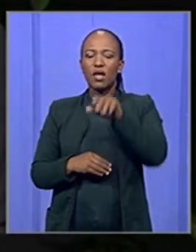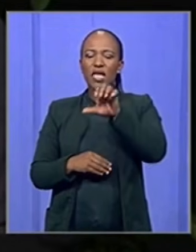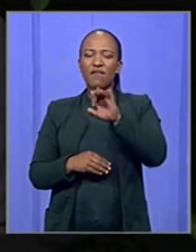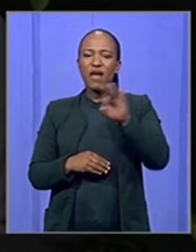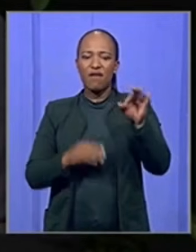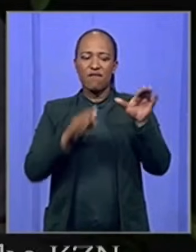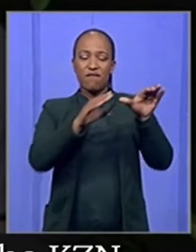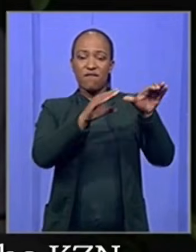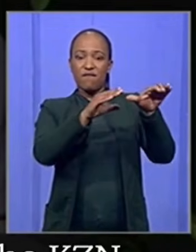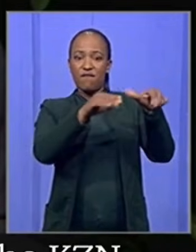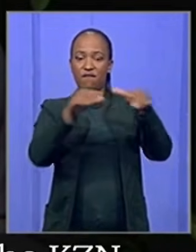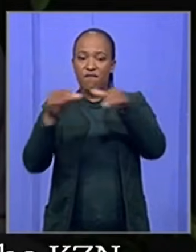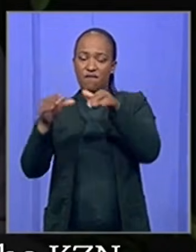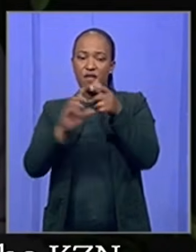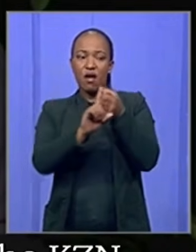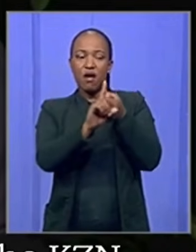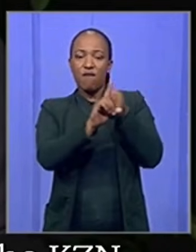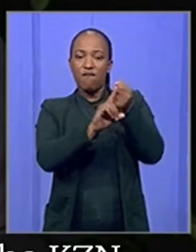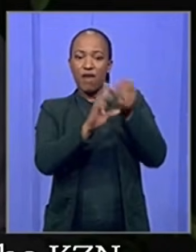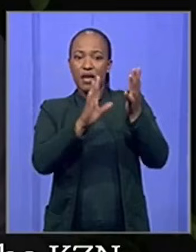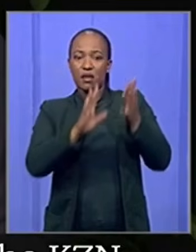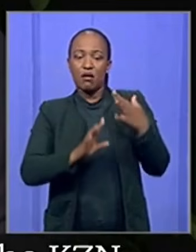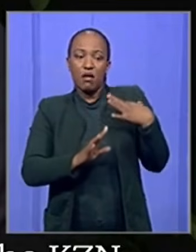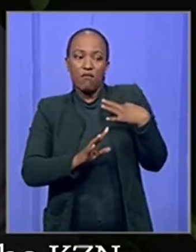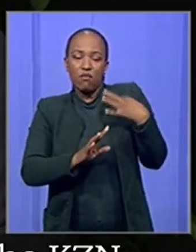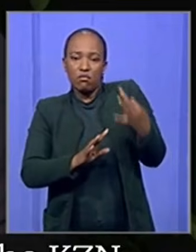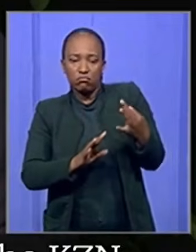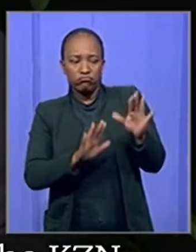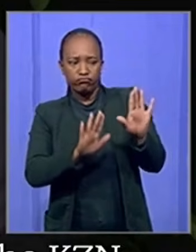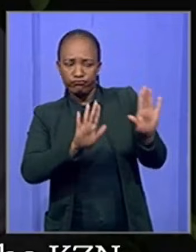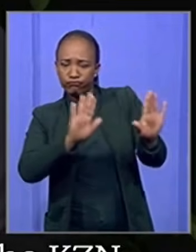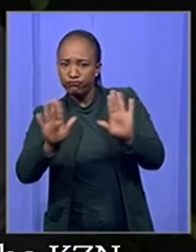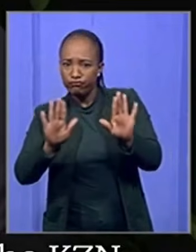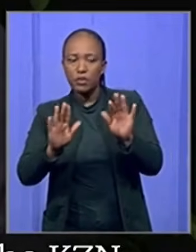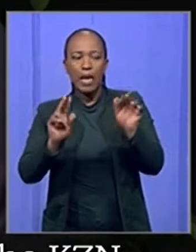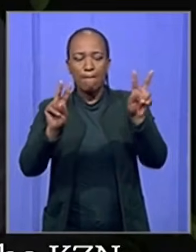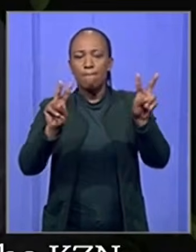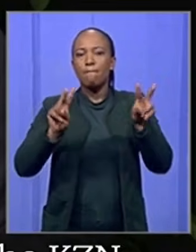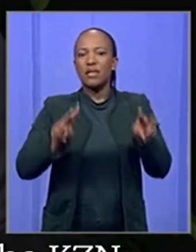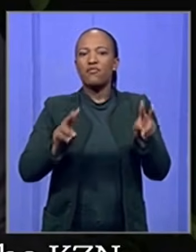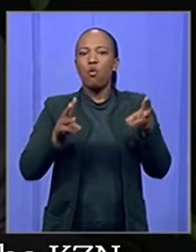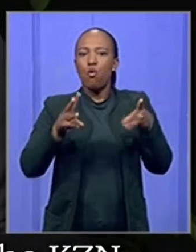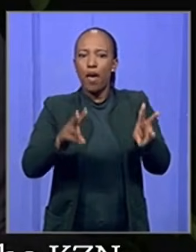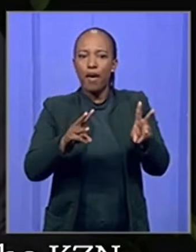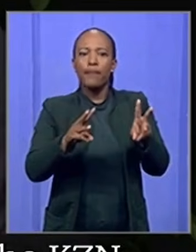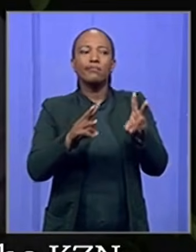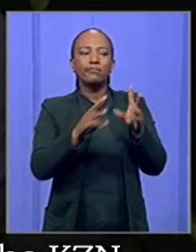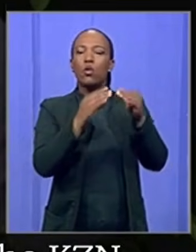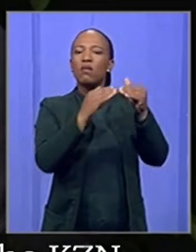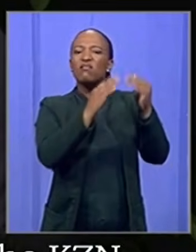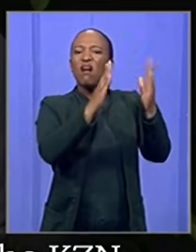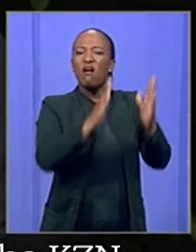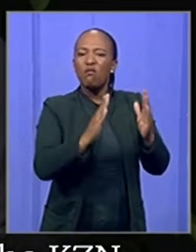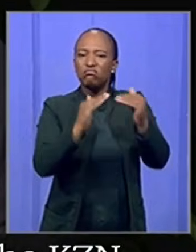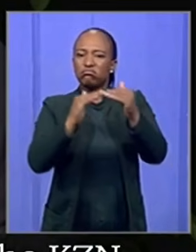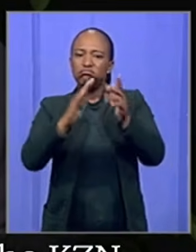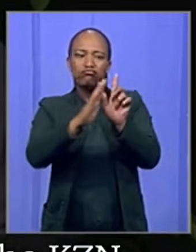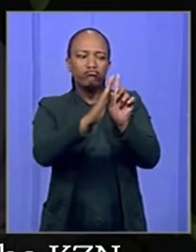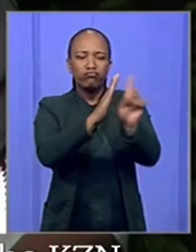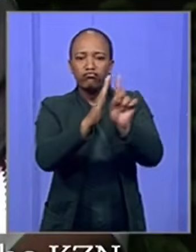volunteers on the importance of peaceful campaigning, as well as on do's and don'ts during the